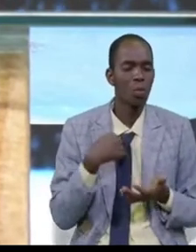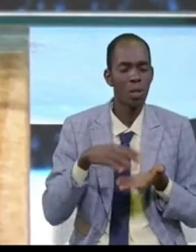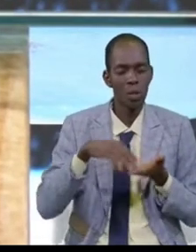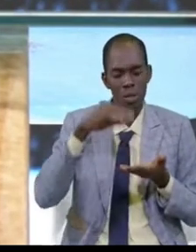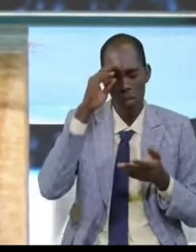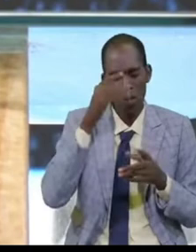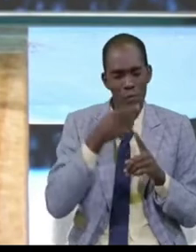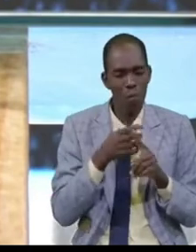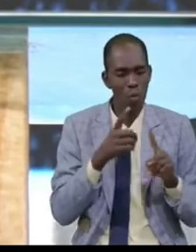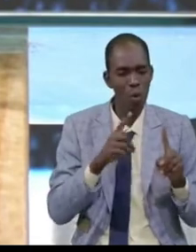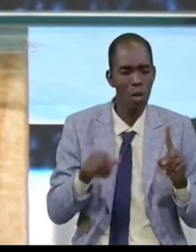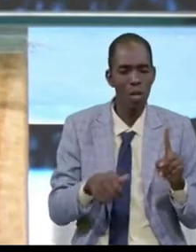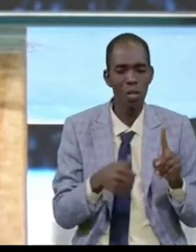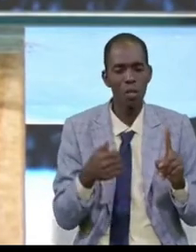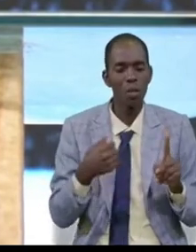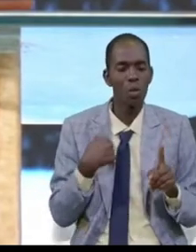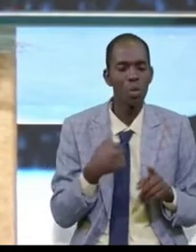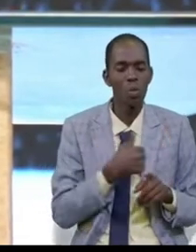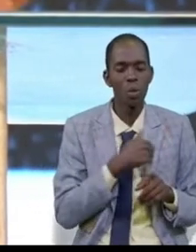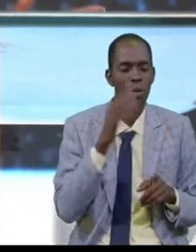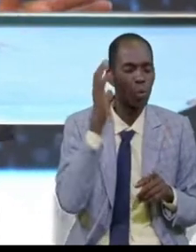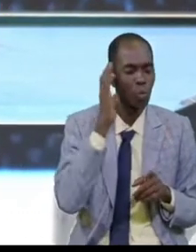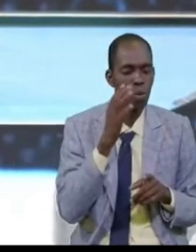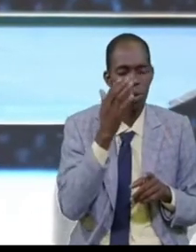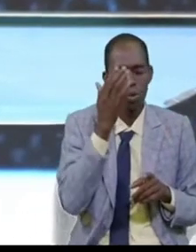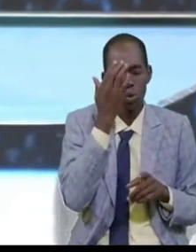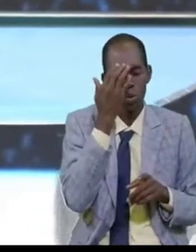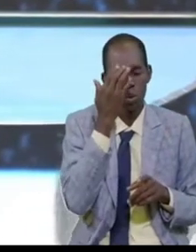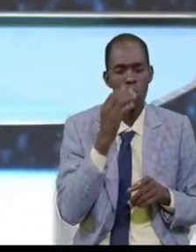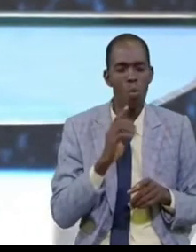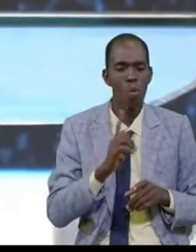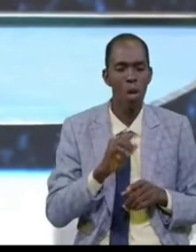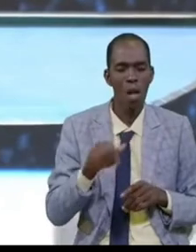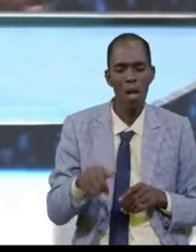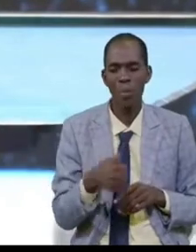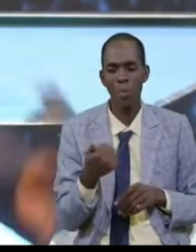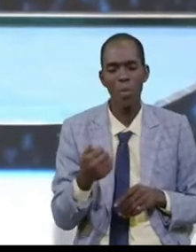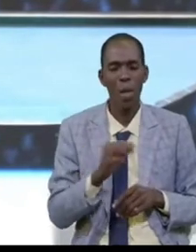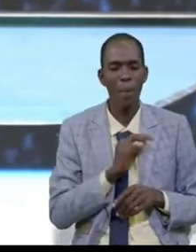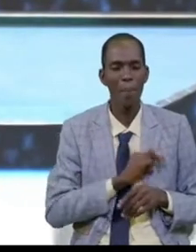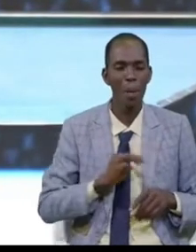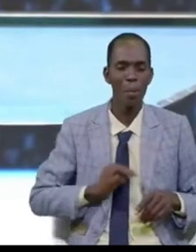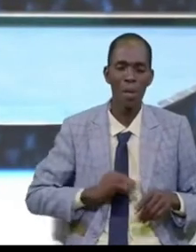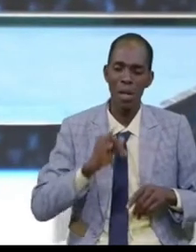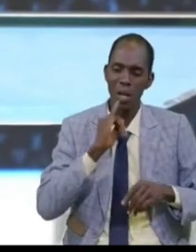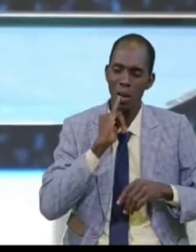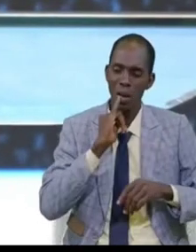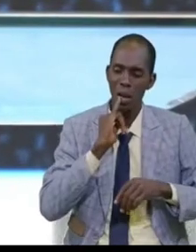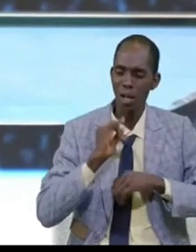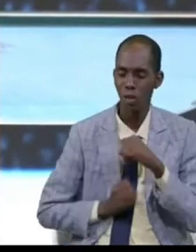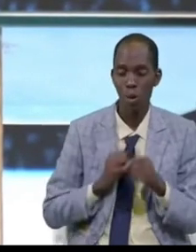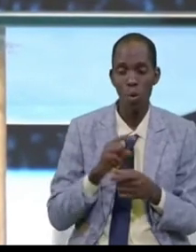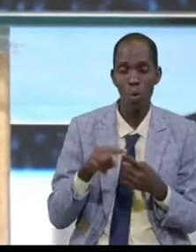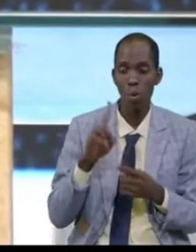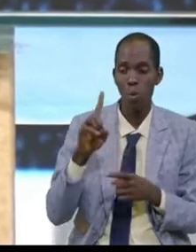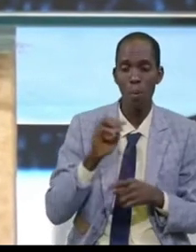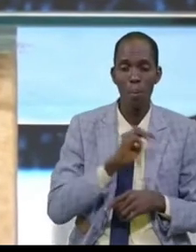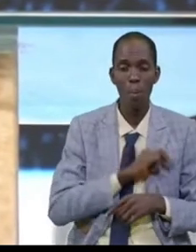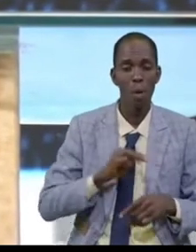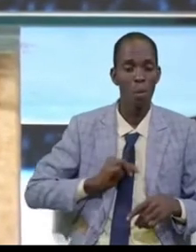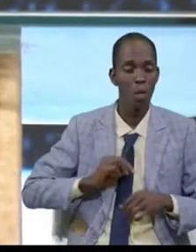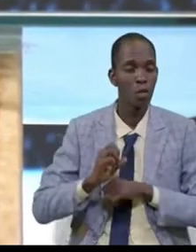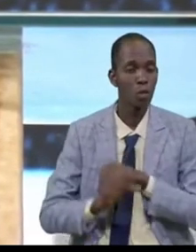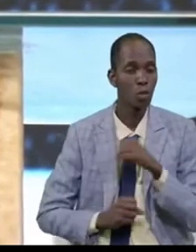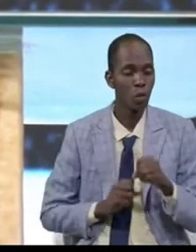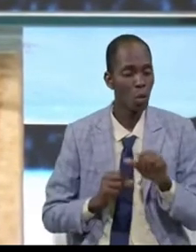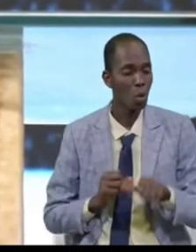each other, we will know when another member is suffering. And whether one member suffer, all